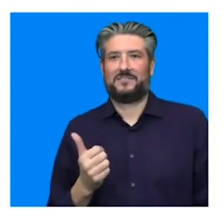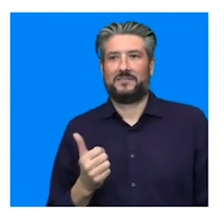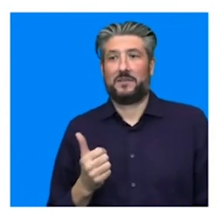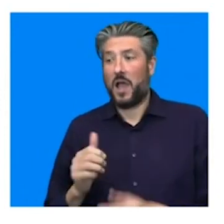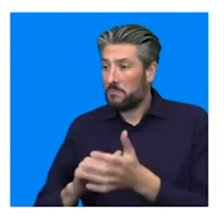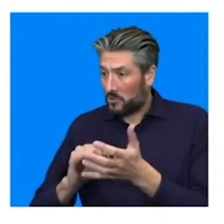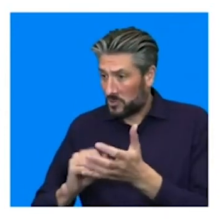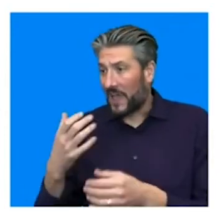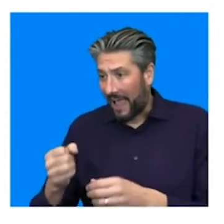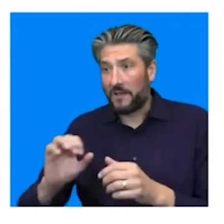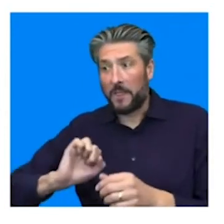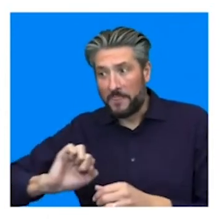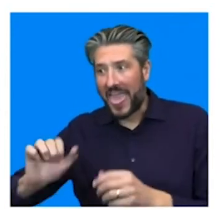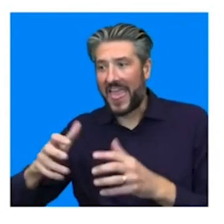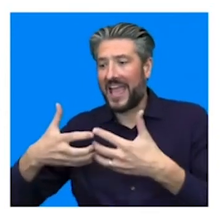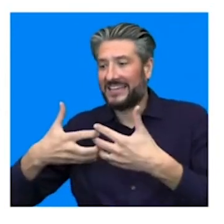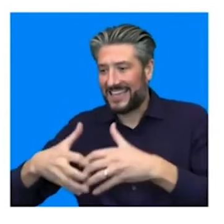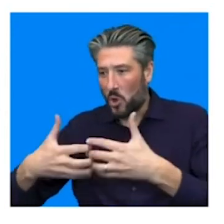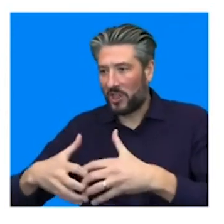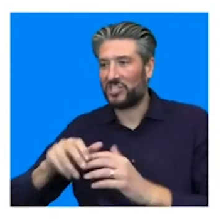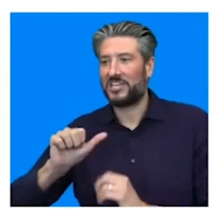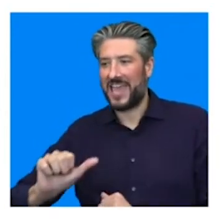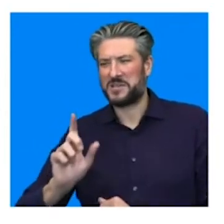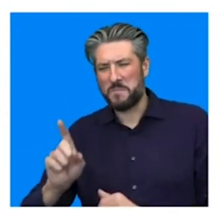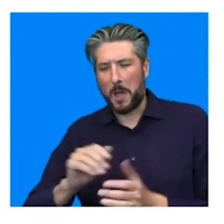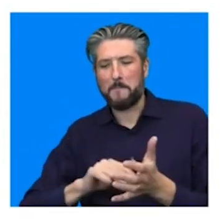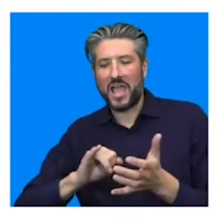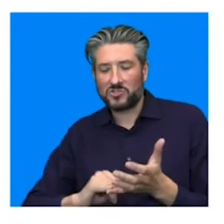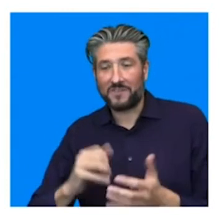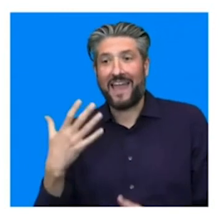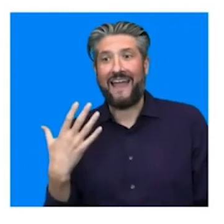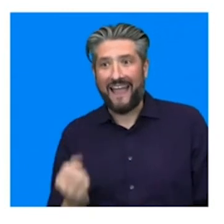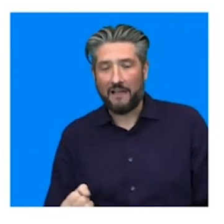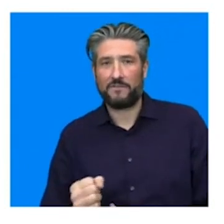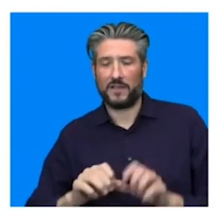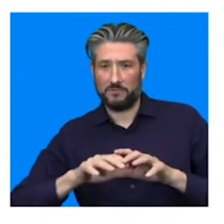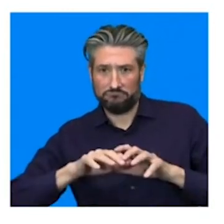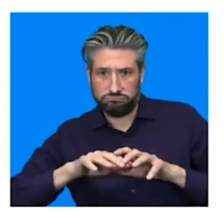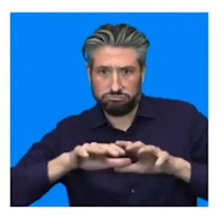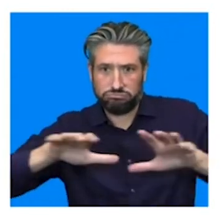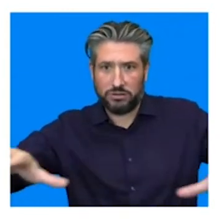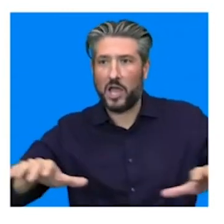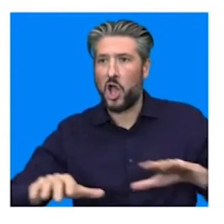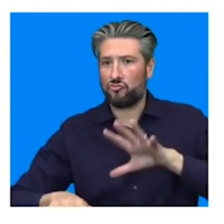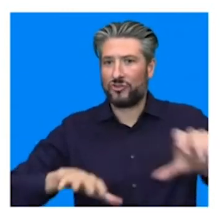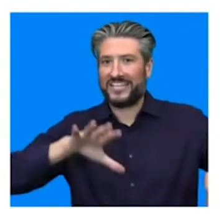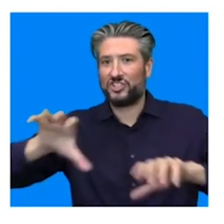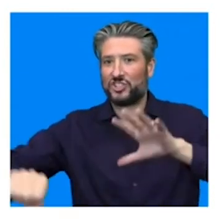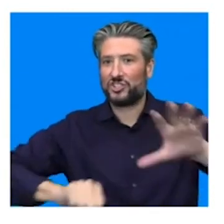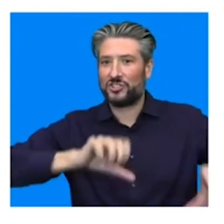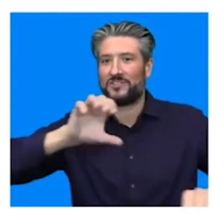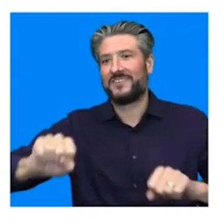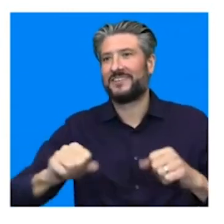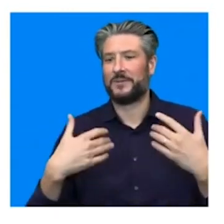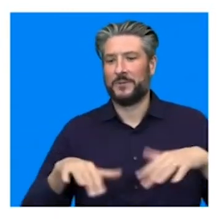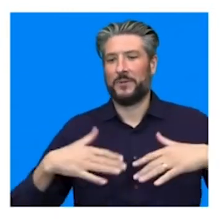such. I think it's the Microsoft reach or the Google reach or the Amazon reach, you know, but you know, let's go for that